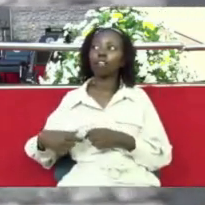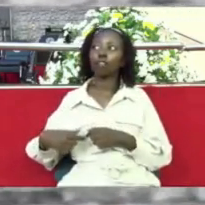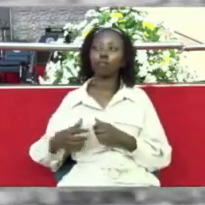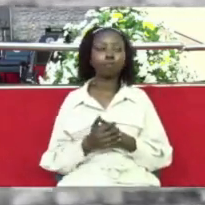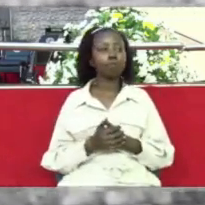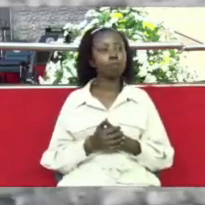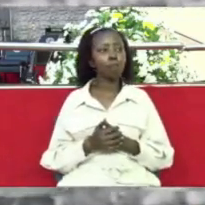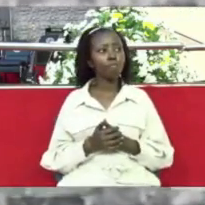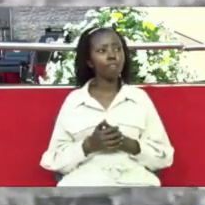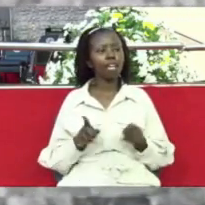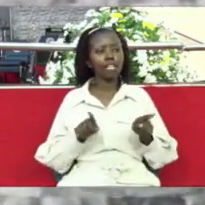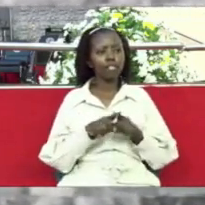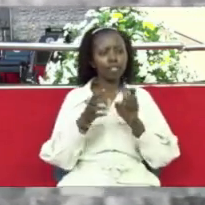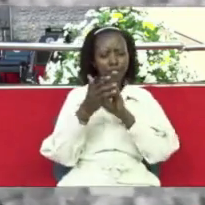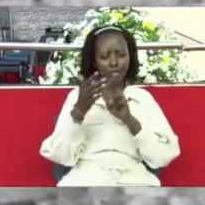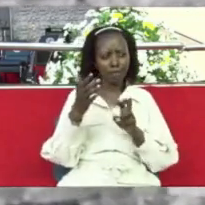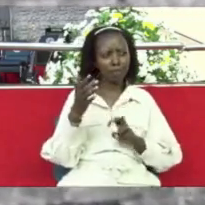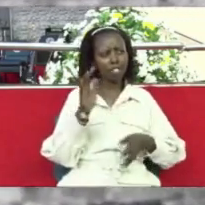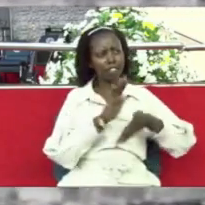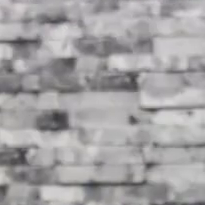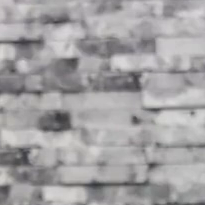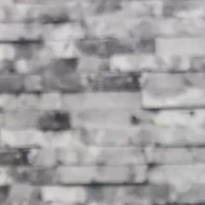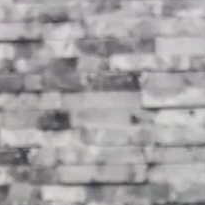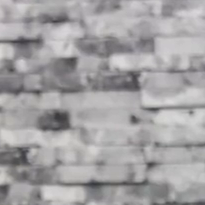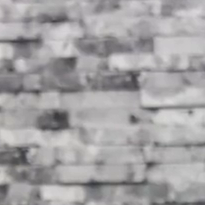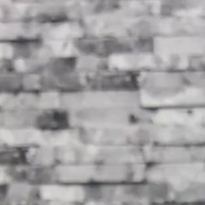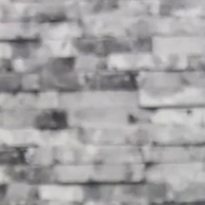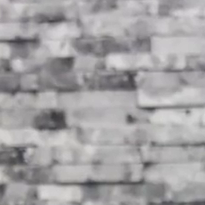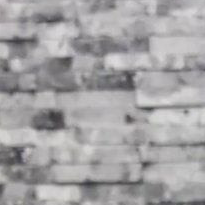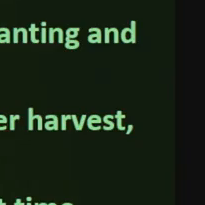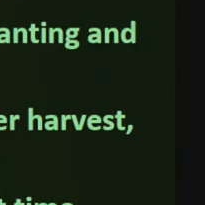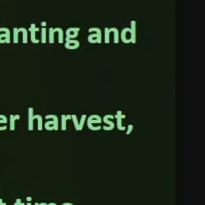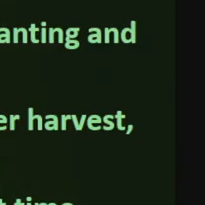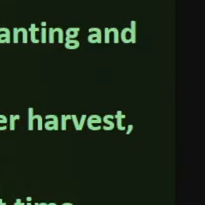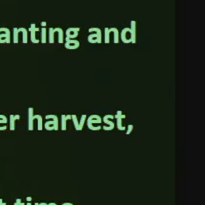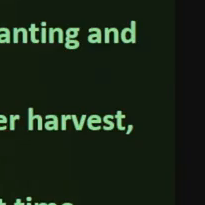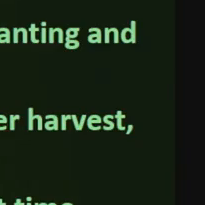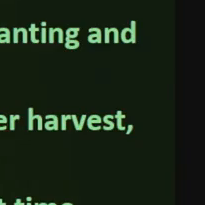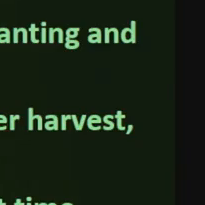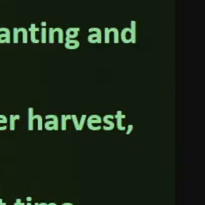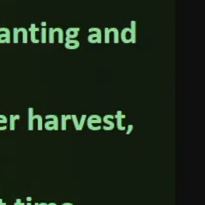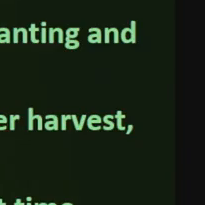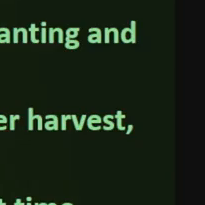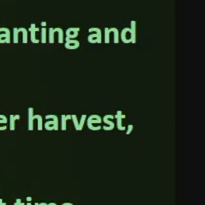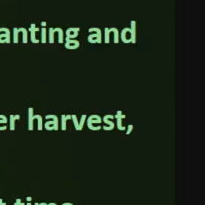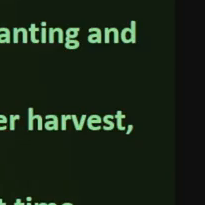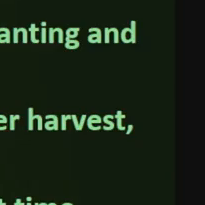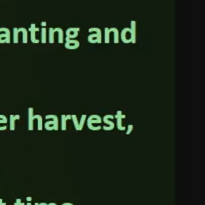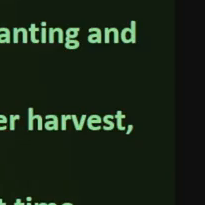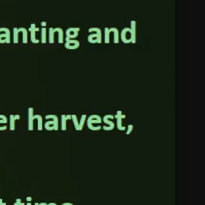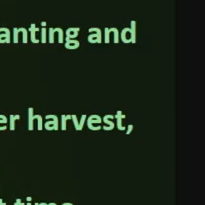And we're going to read them through a little quicker than we did in the first service. Tutasoma kwa upesi kidogo kuliko tulivyosoma katika ibada ya kwanza.